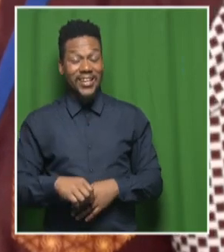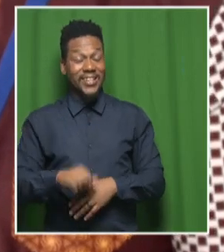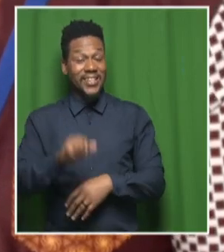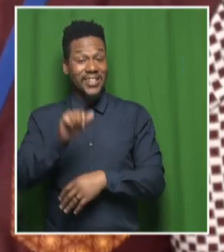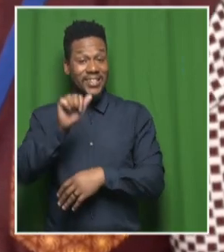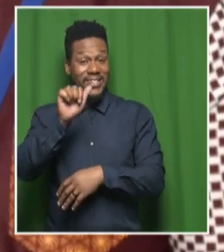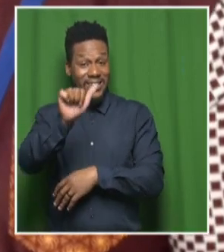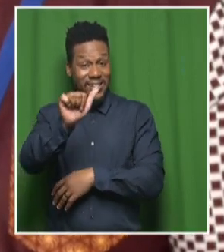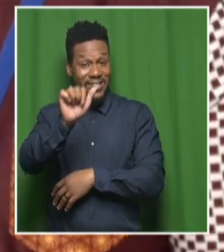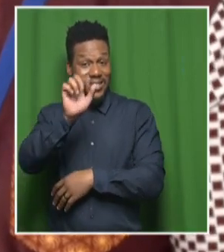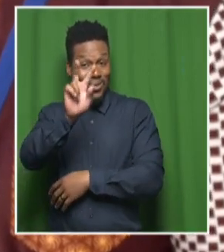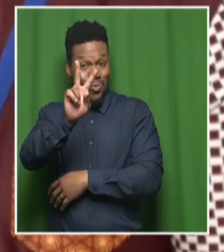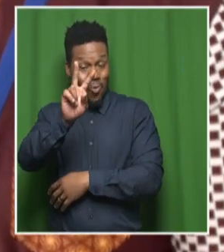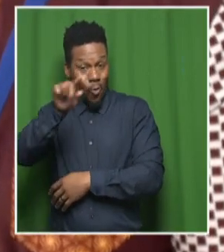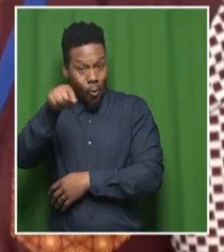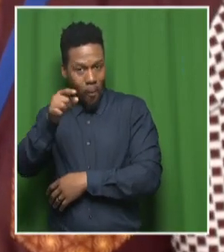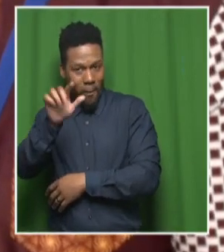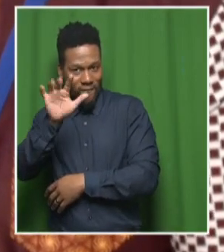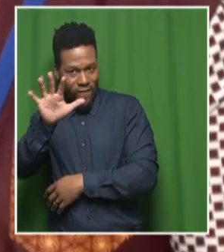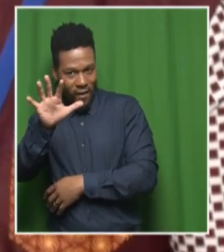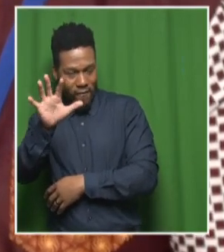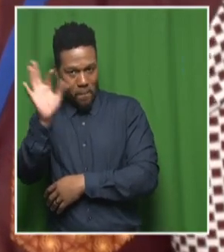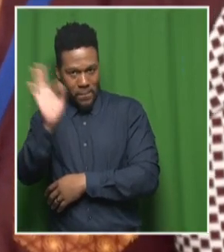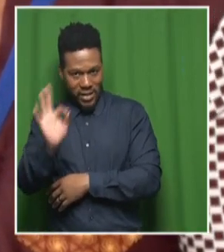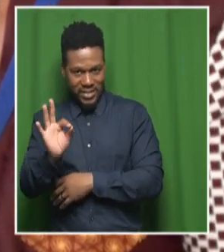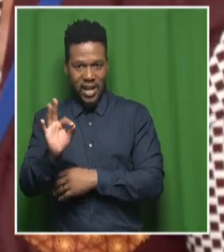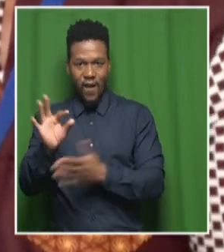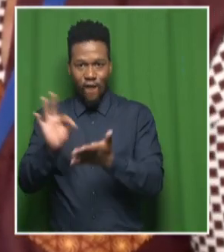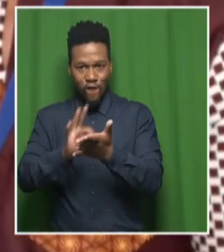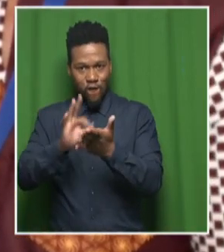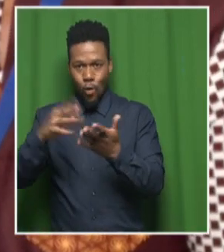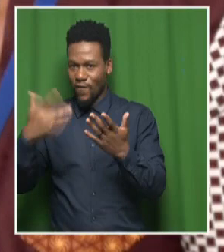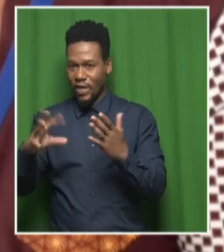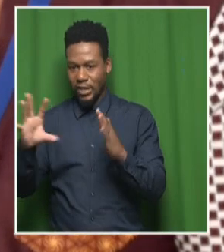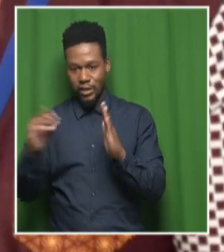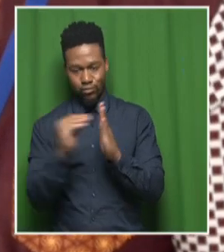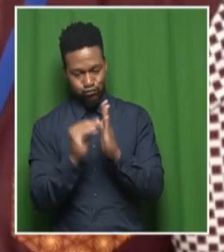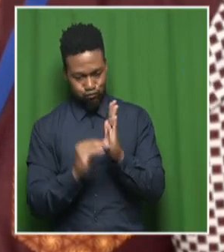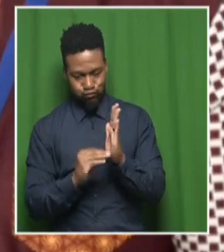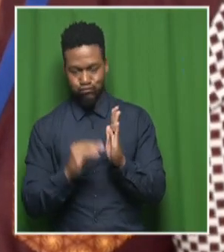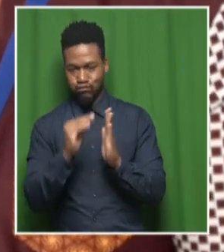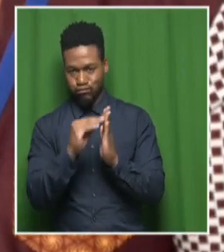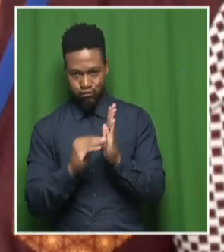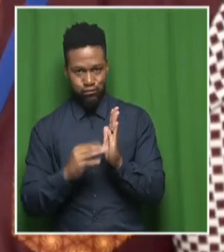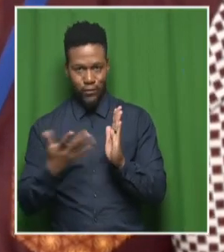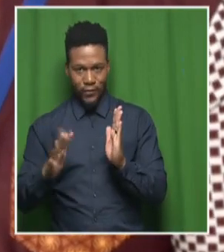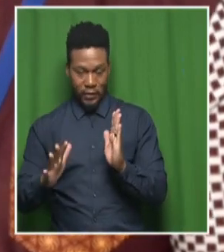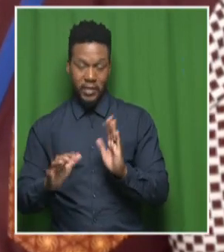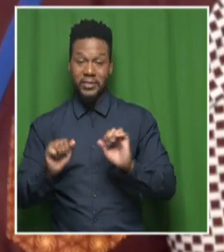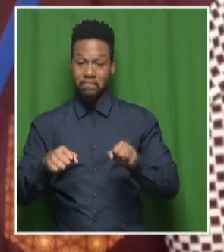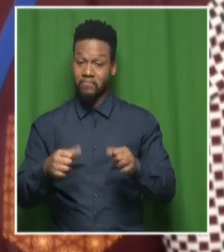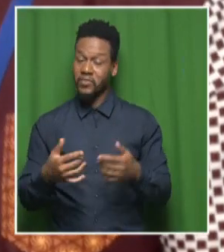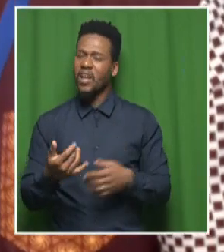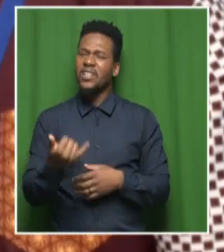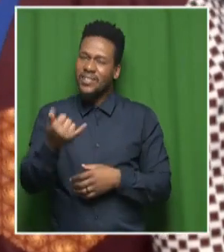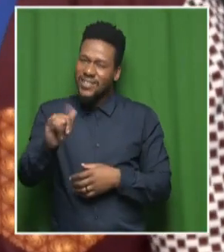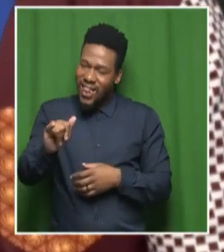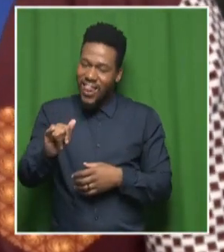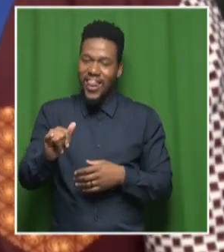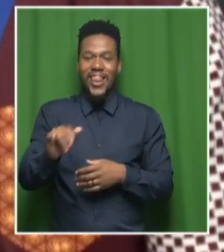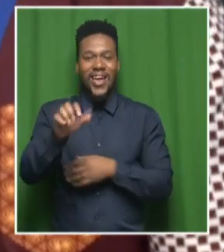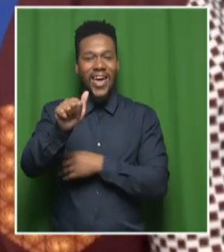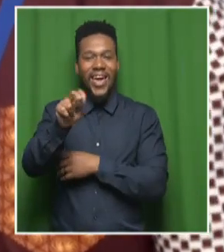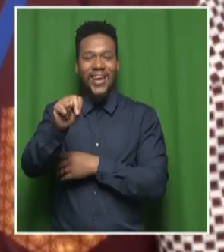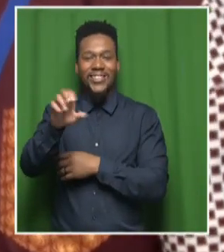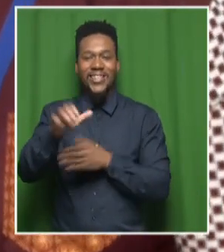62.5% of the votes have been captured here in the Eastern Cape. The ANC still pretty much leads with